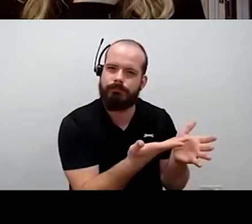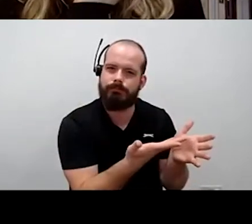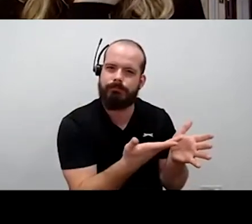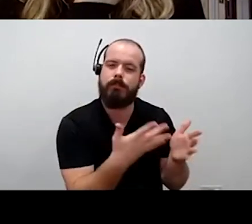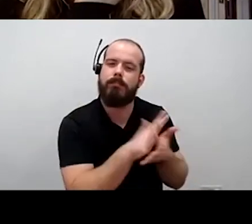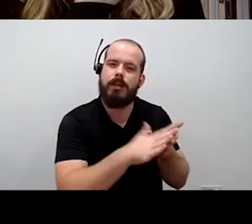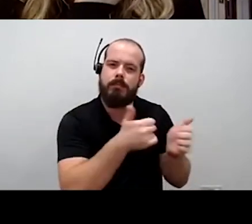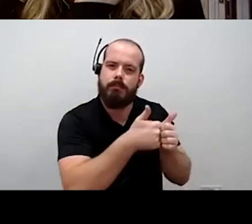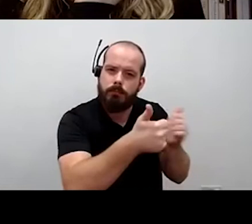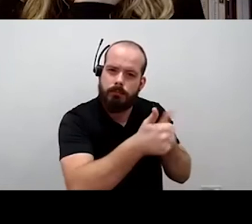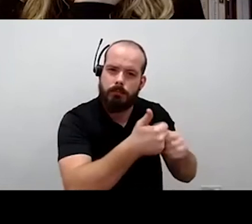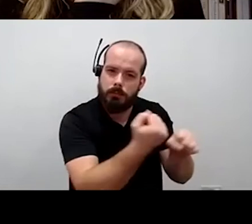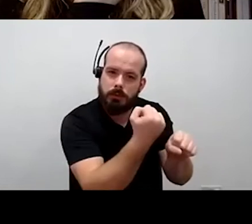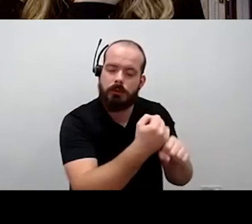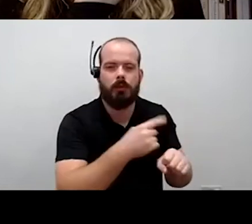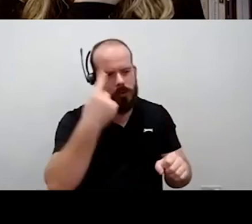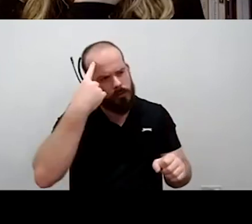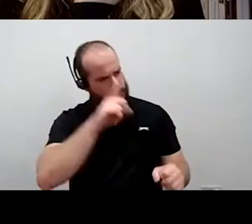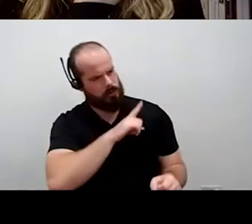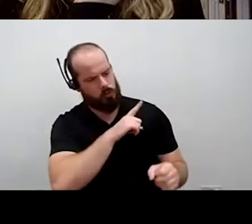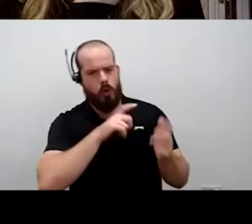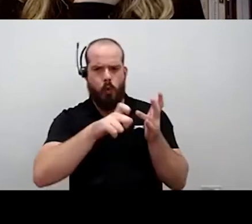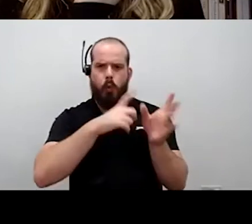of, hey, we need cheap coal power,